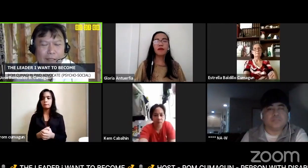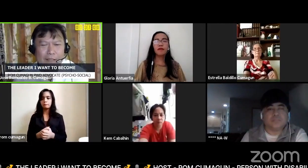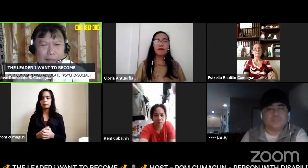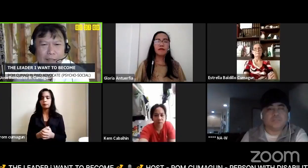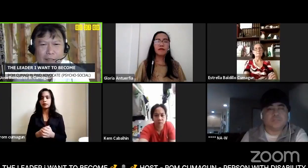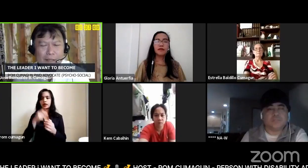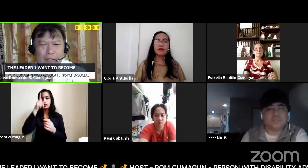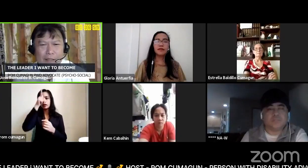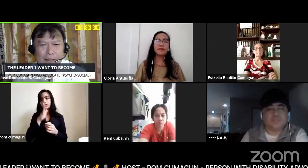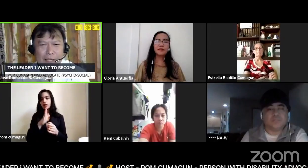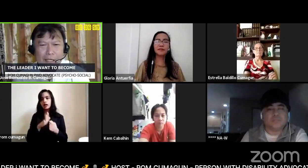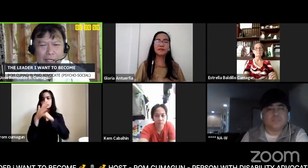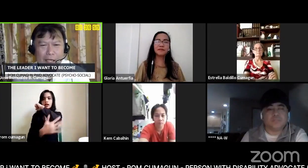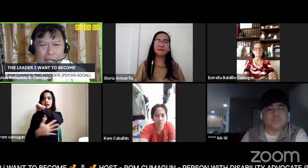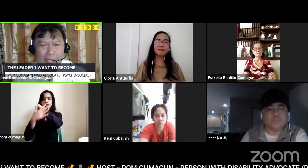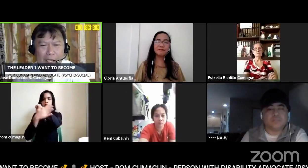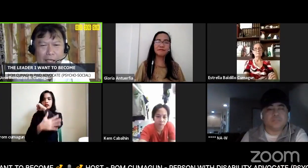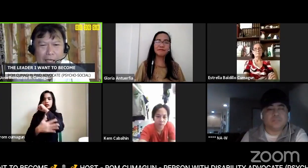self.